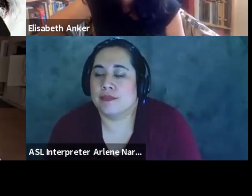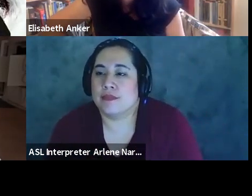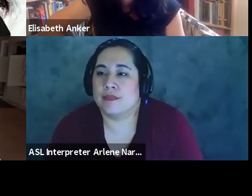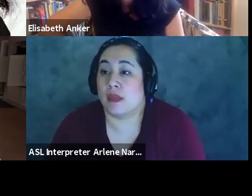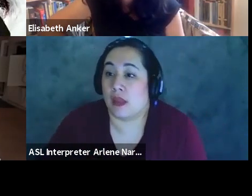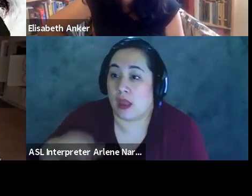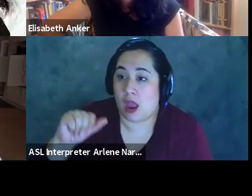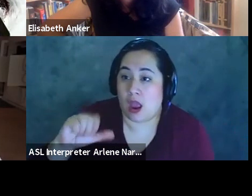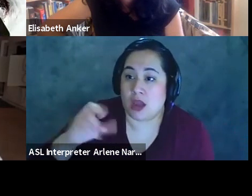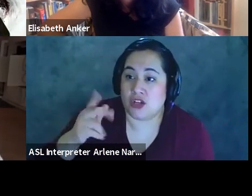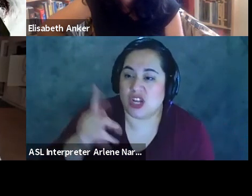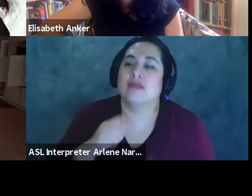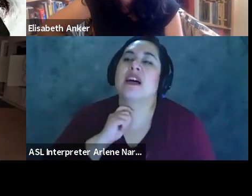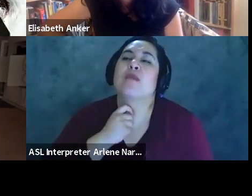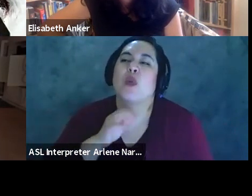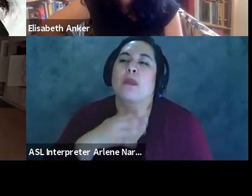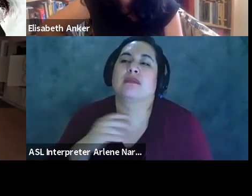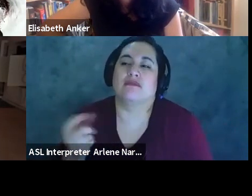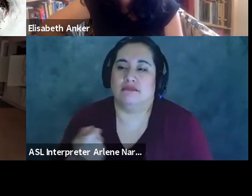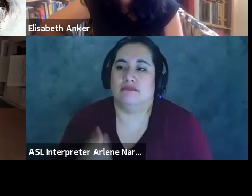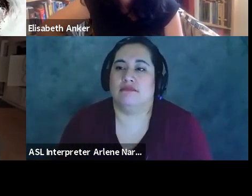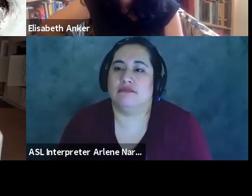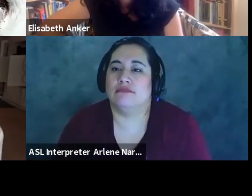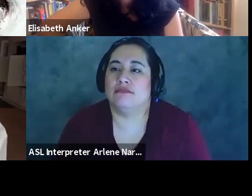Achille, you need to unmute yourself.